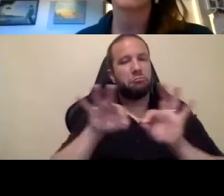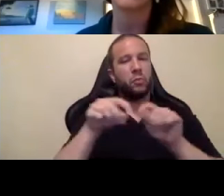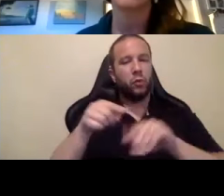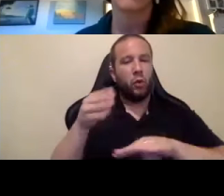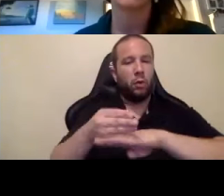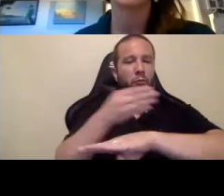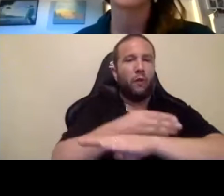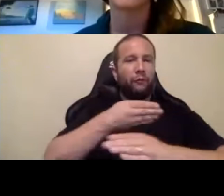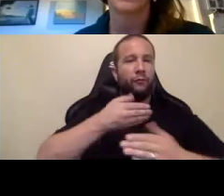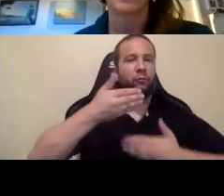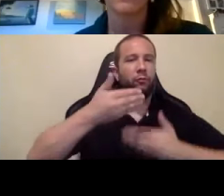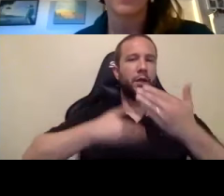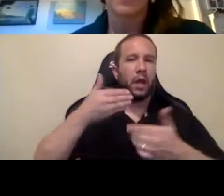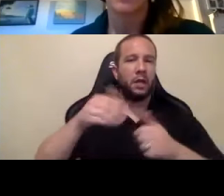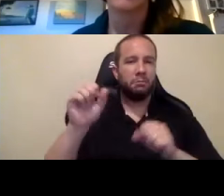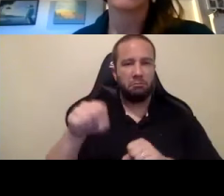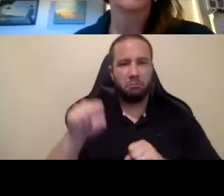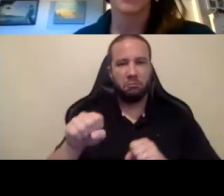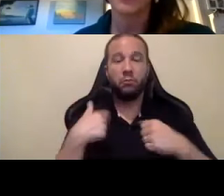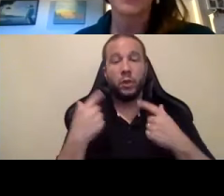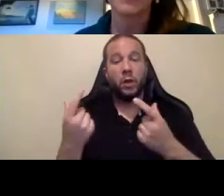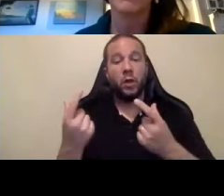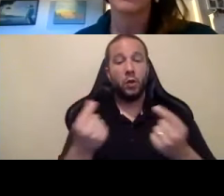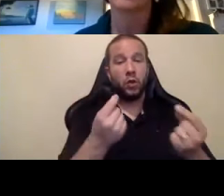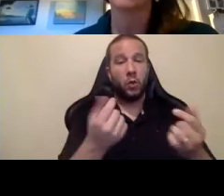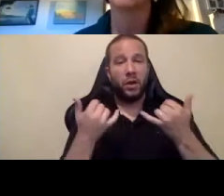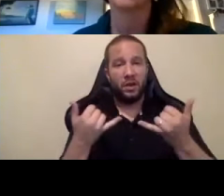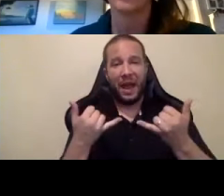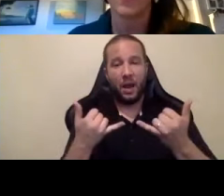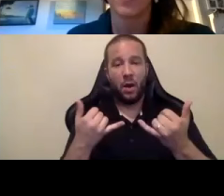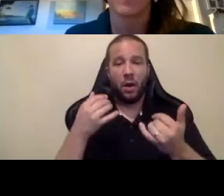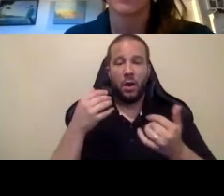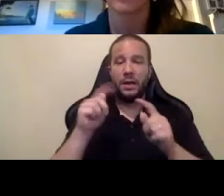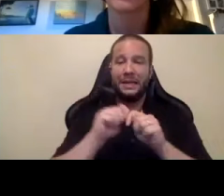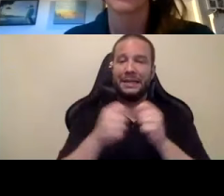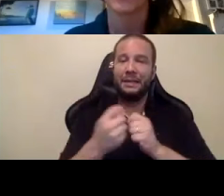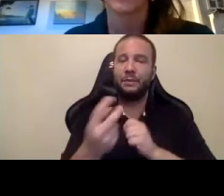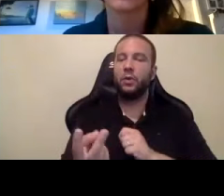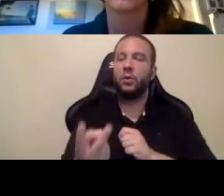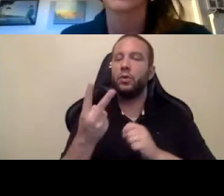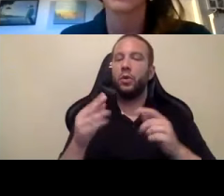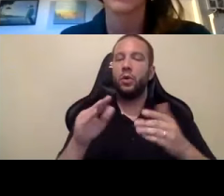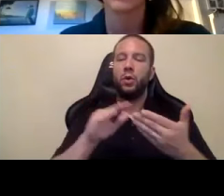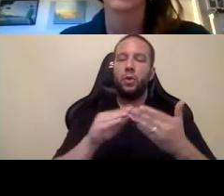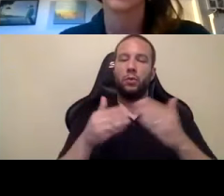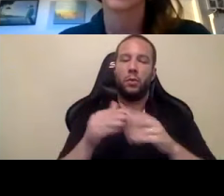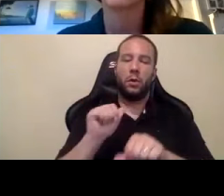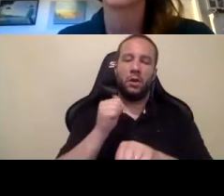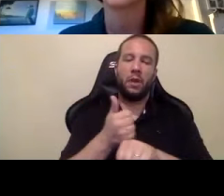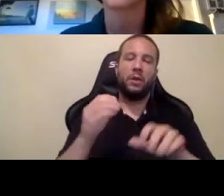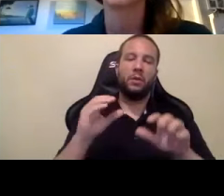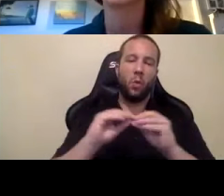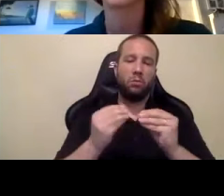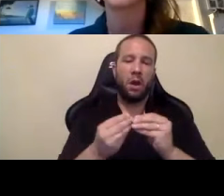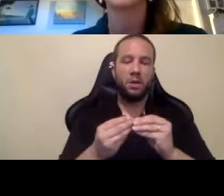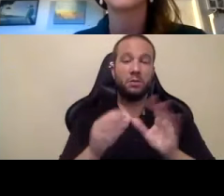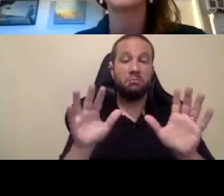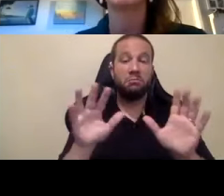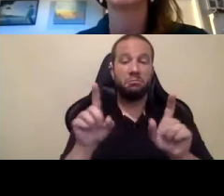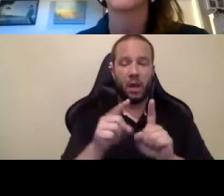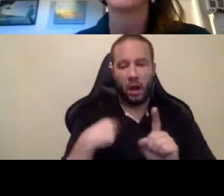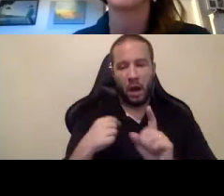some of the things that we're doing now, the project team includes 2 community-based organizations. And as I mentioned before, we've reached out to more